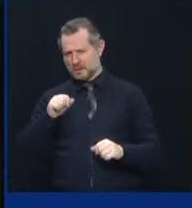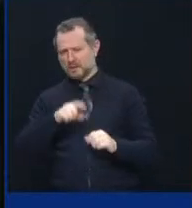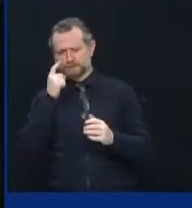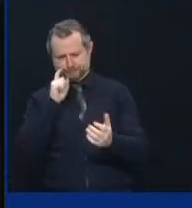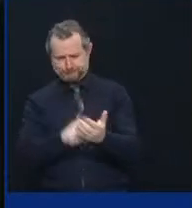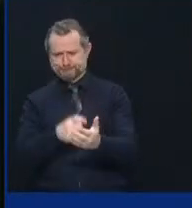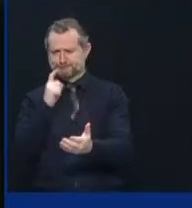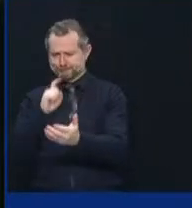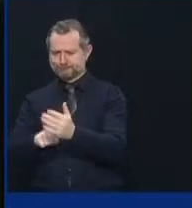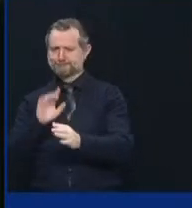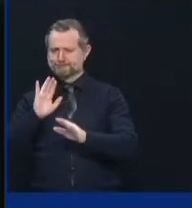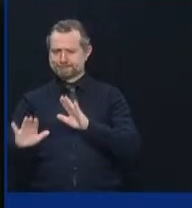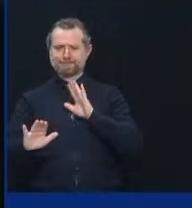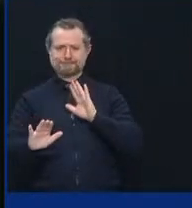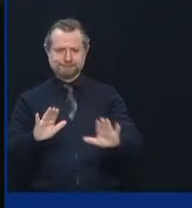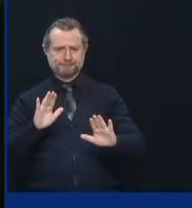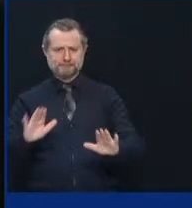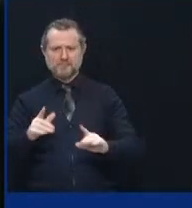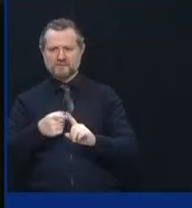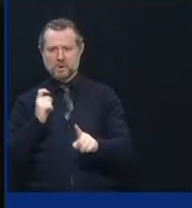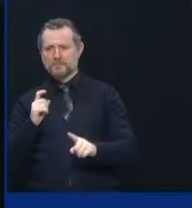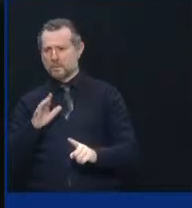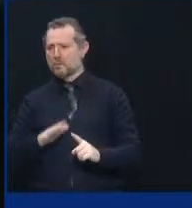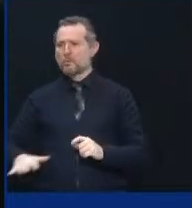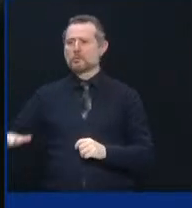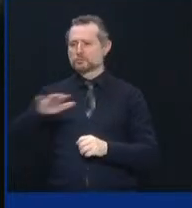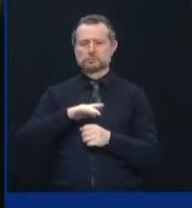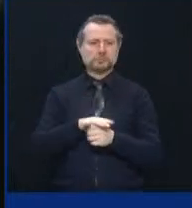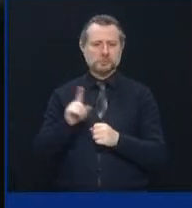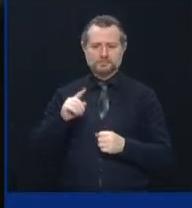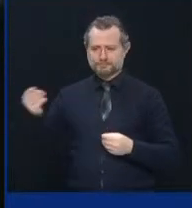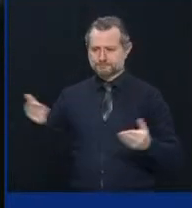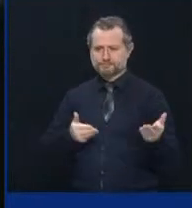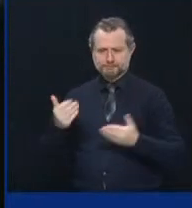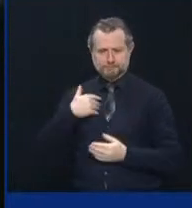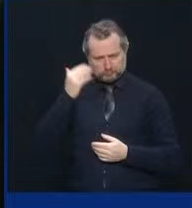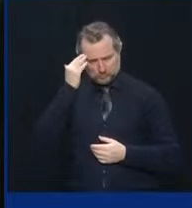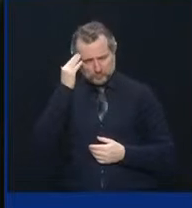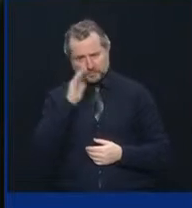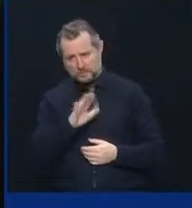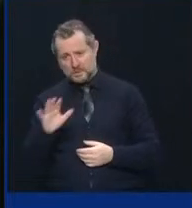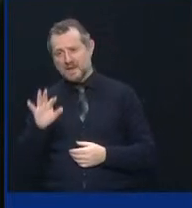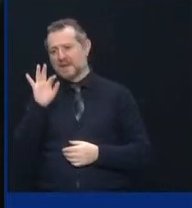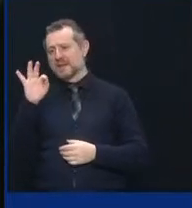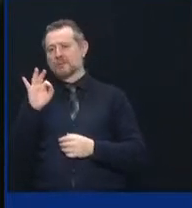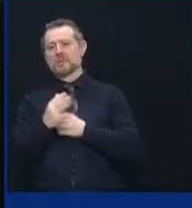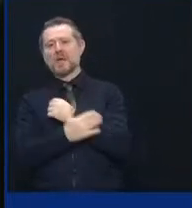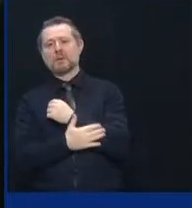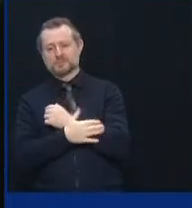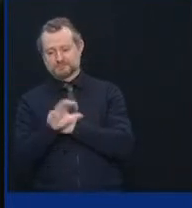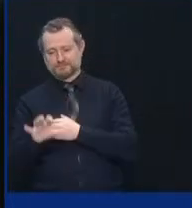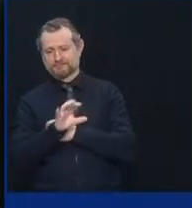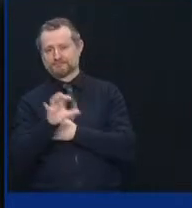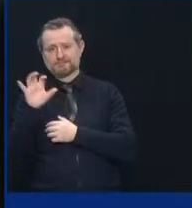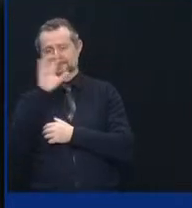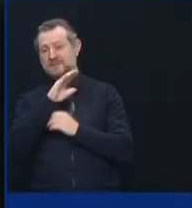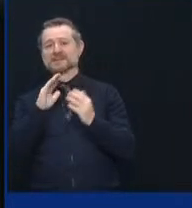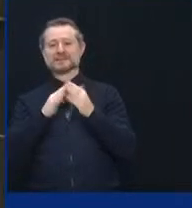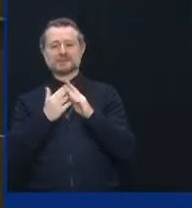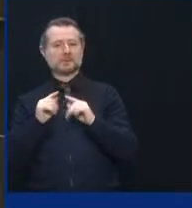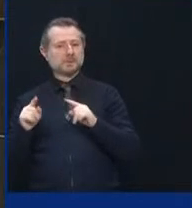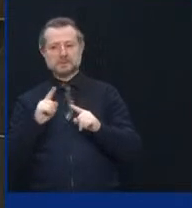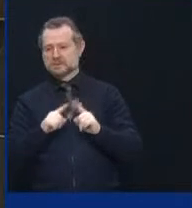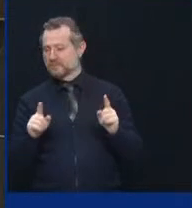all regions of the state at this point. Actually, it's 9 counties and the city, but they're across all parts of the